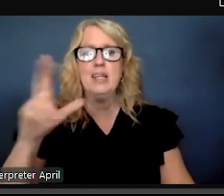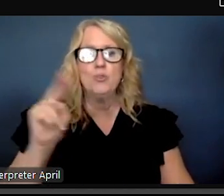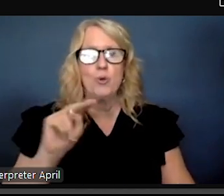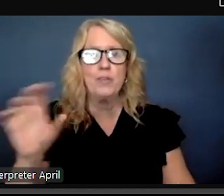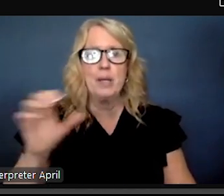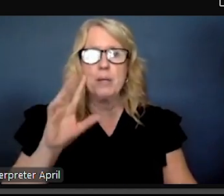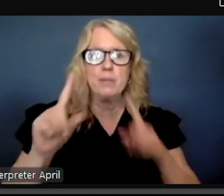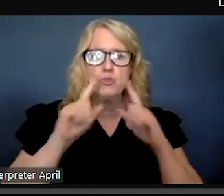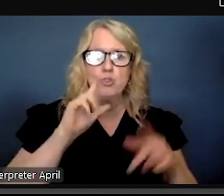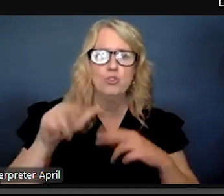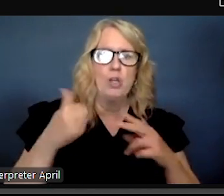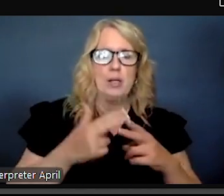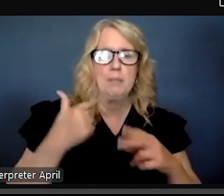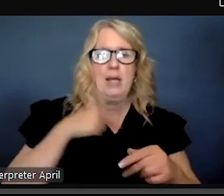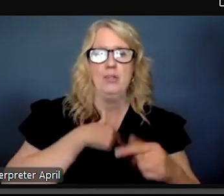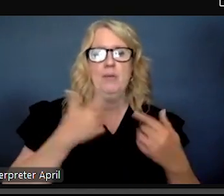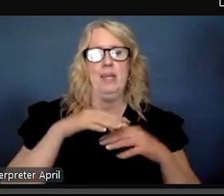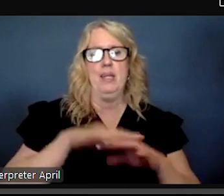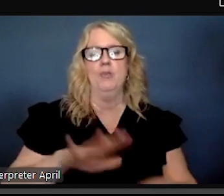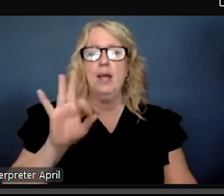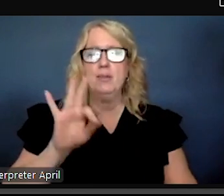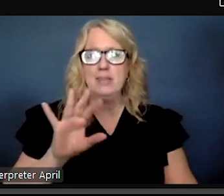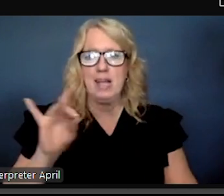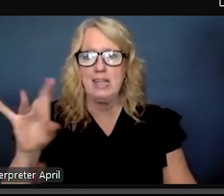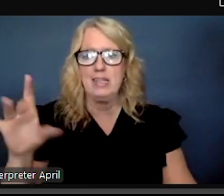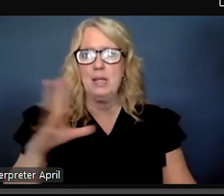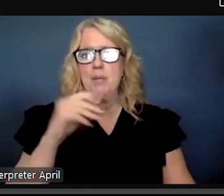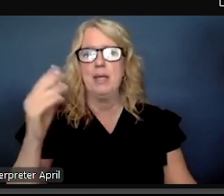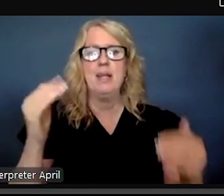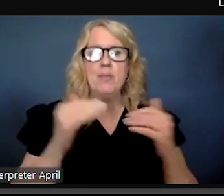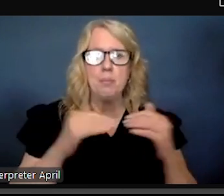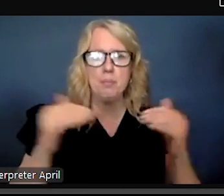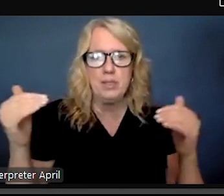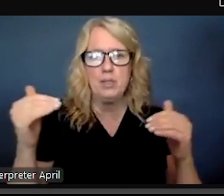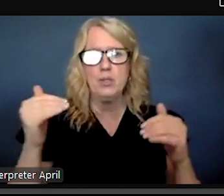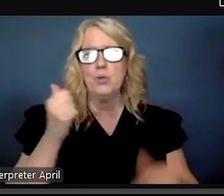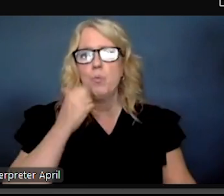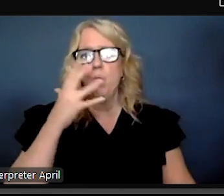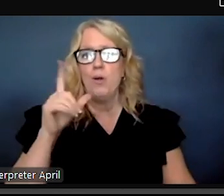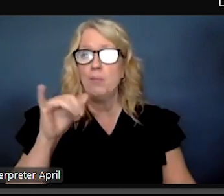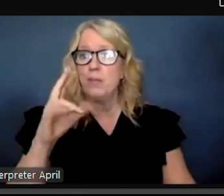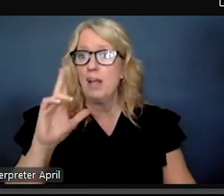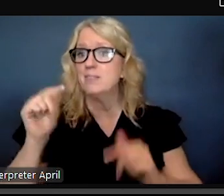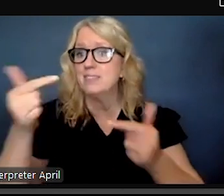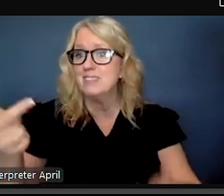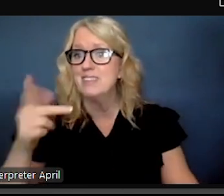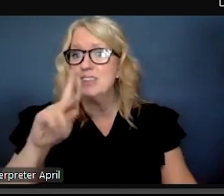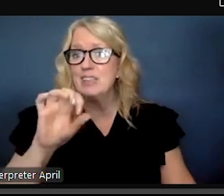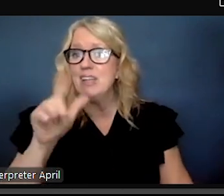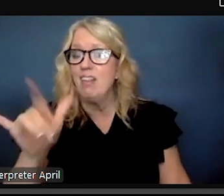talk to us about the integration of 988 and the Peer Warmline. Kelly.